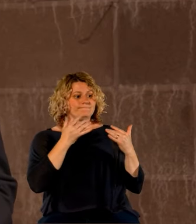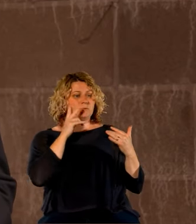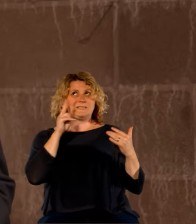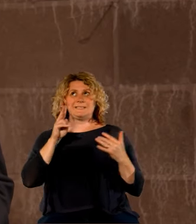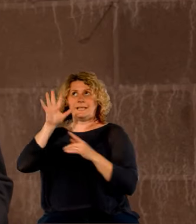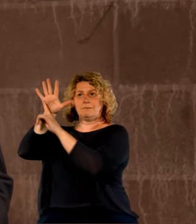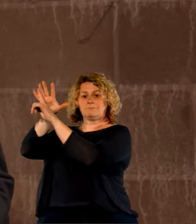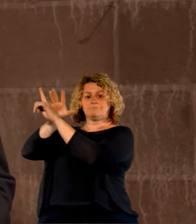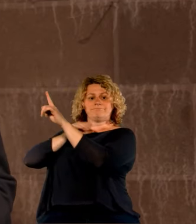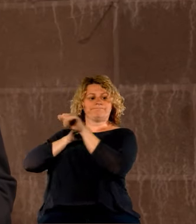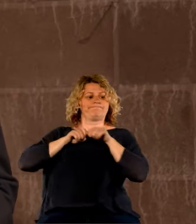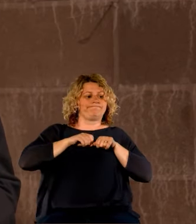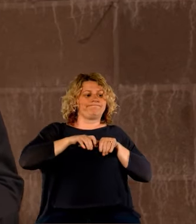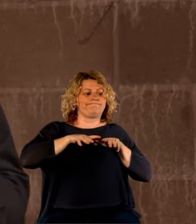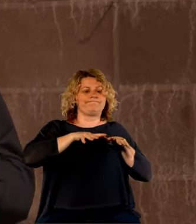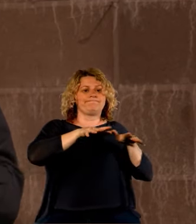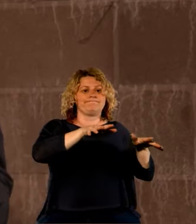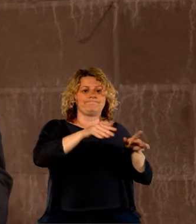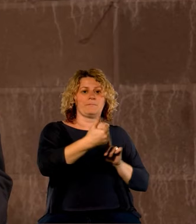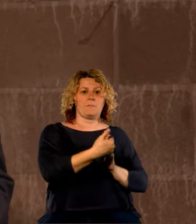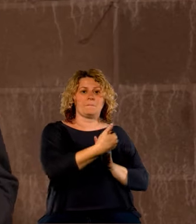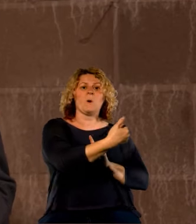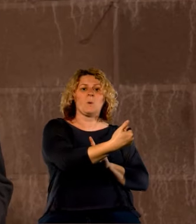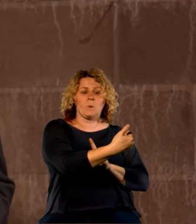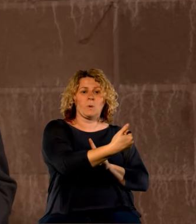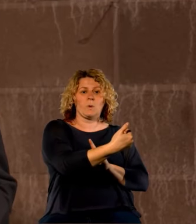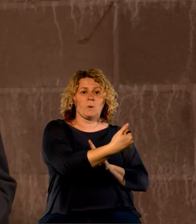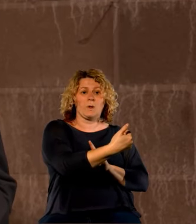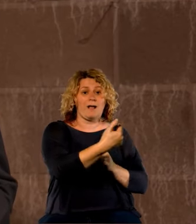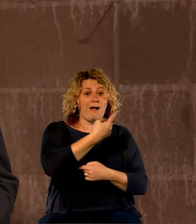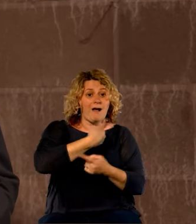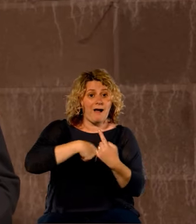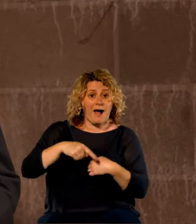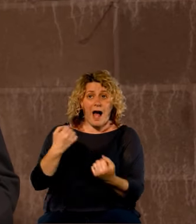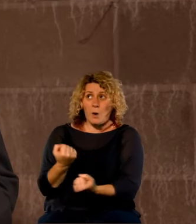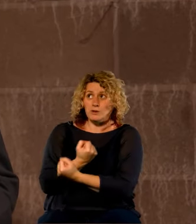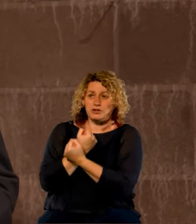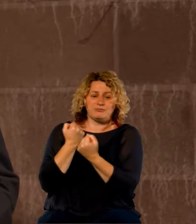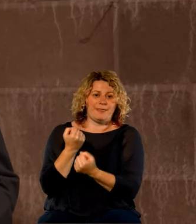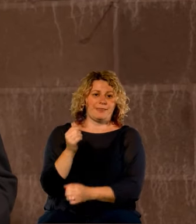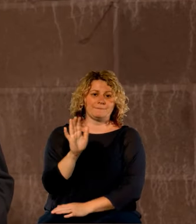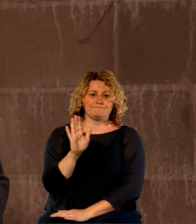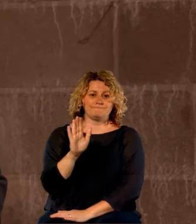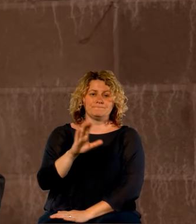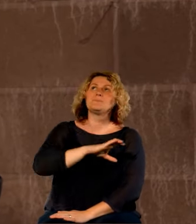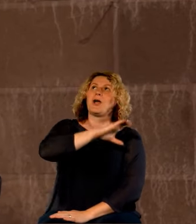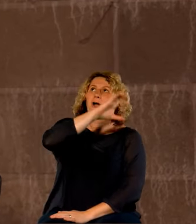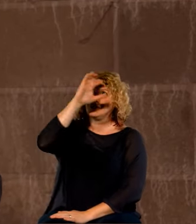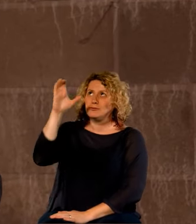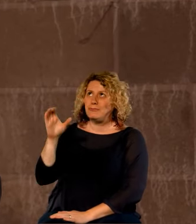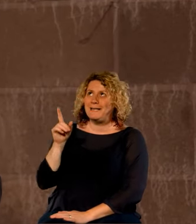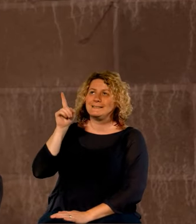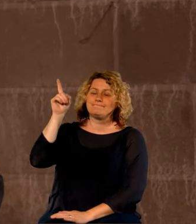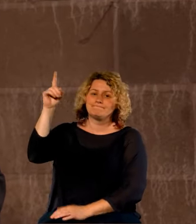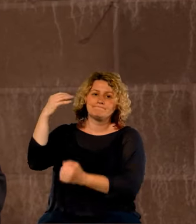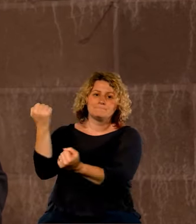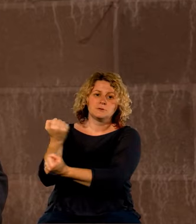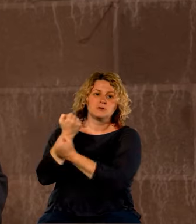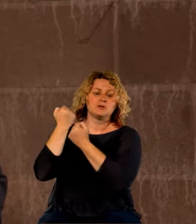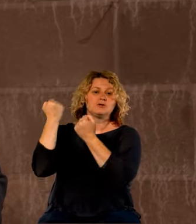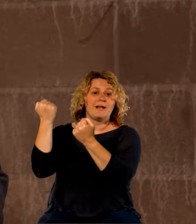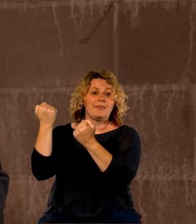Graham reminded us, we don't do it in our own strength, it's Christ in us. And our closing song this